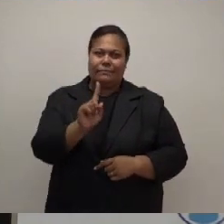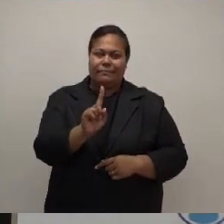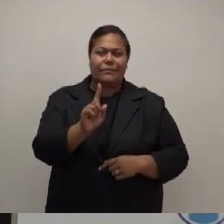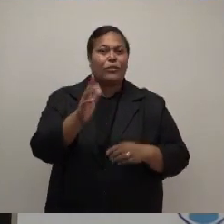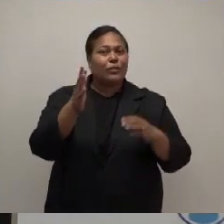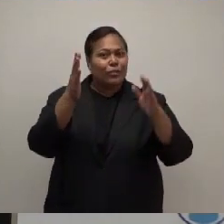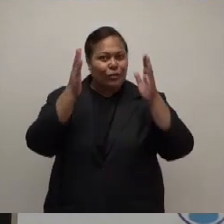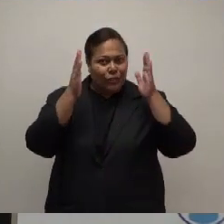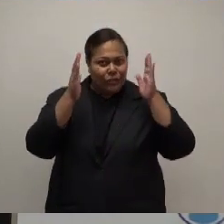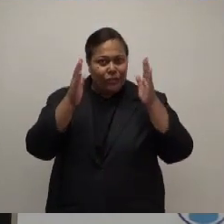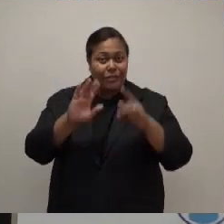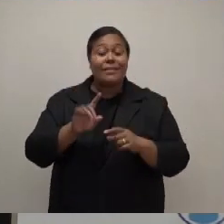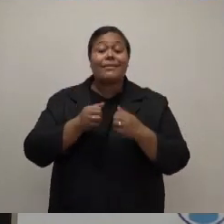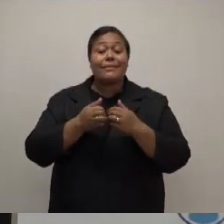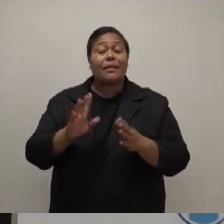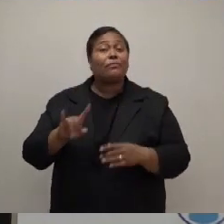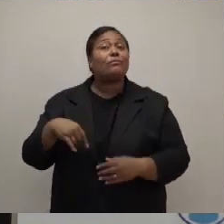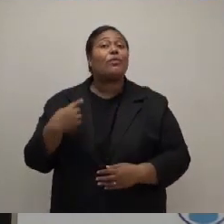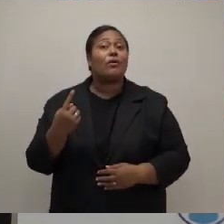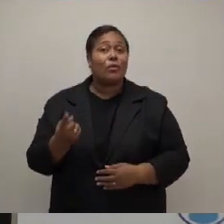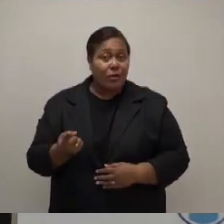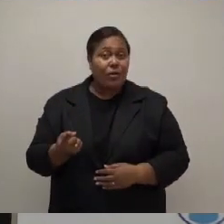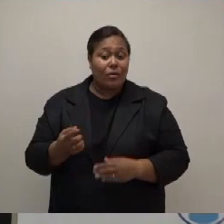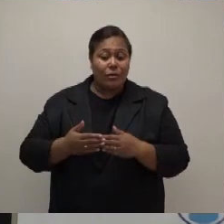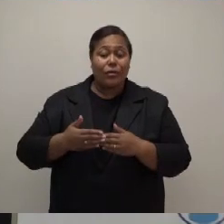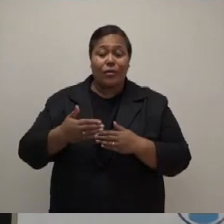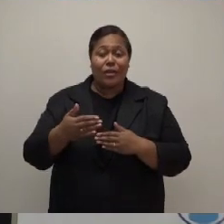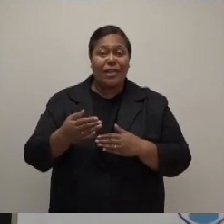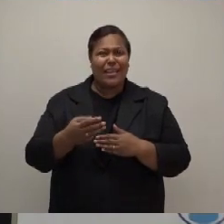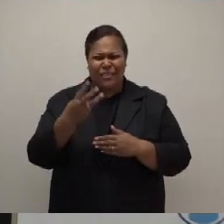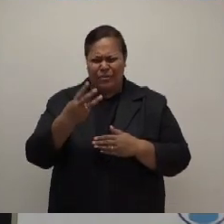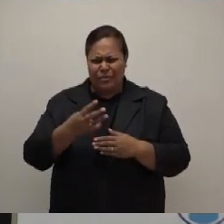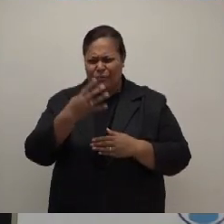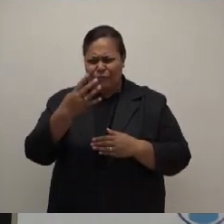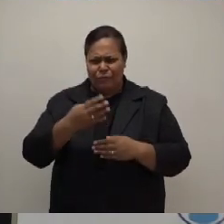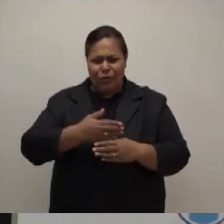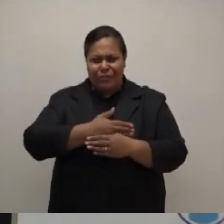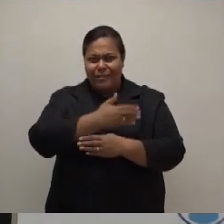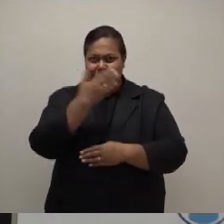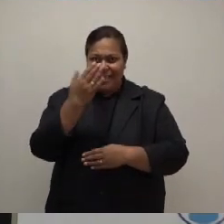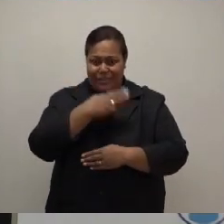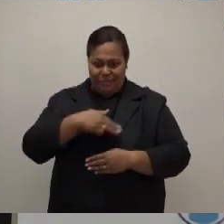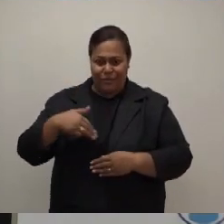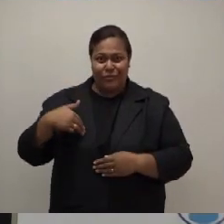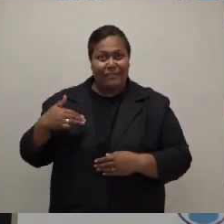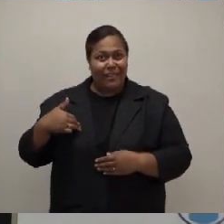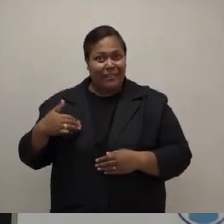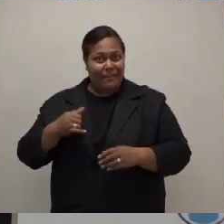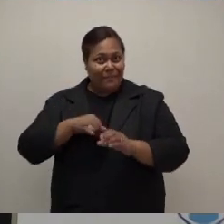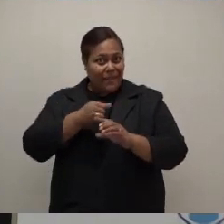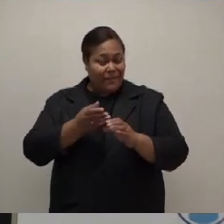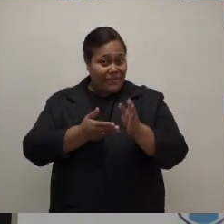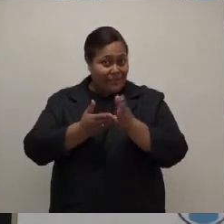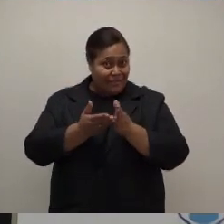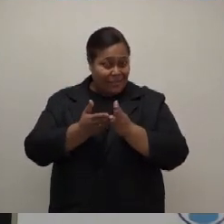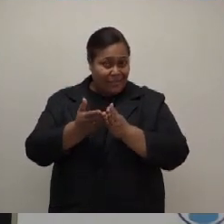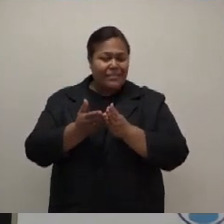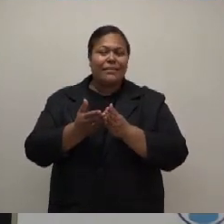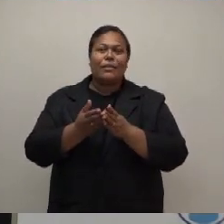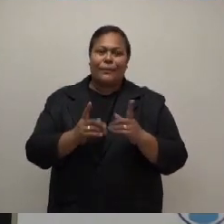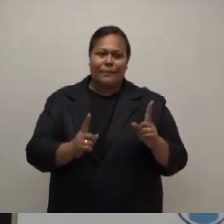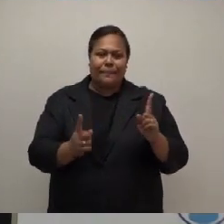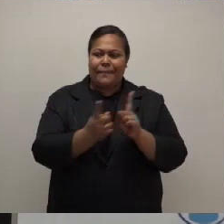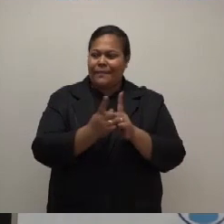Starting tomorrow, over the next 3 to 4 days, the Minister of Health and Medical Services will be meeting